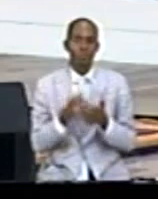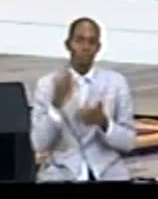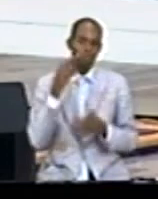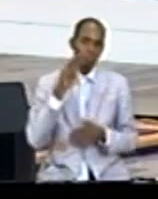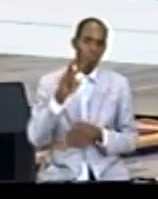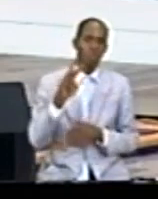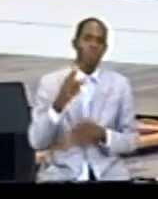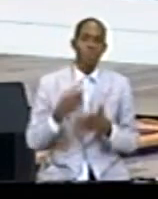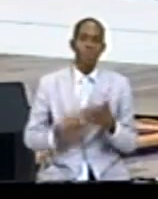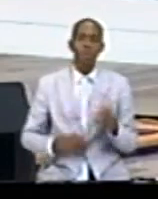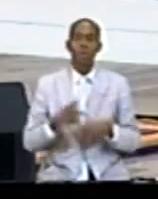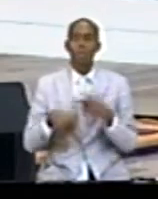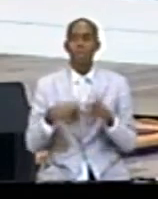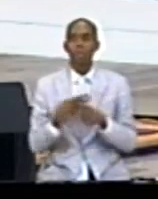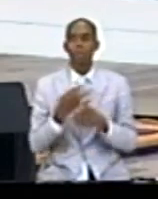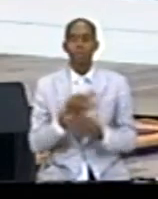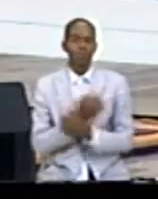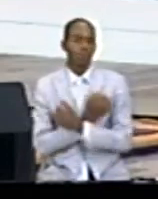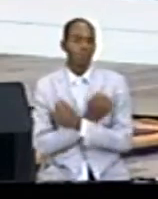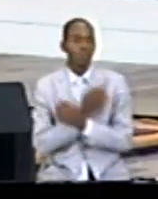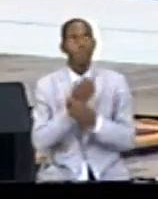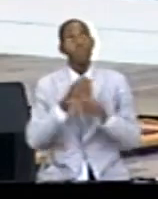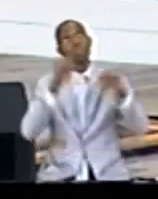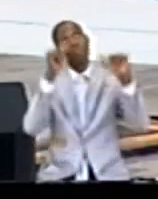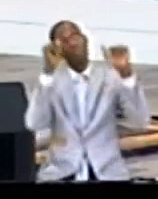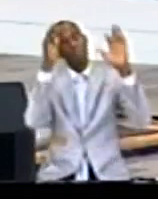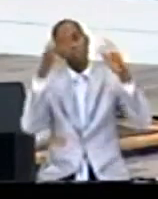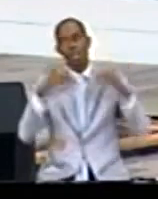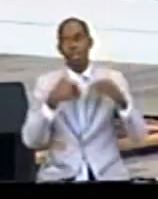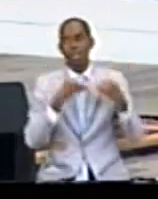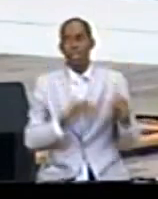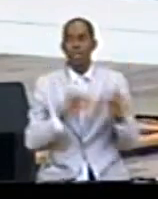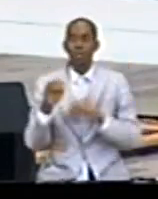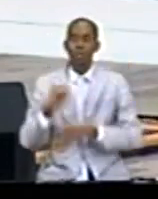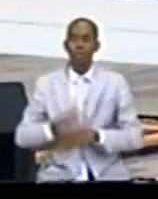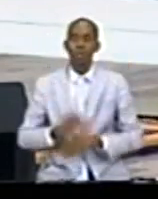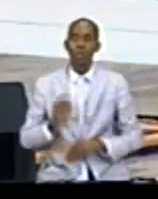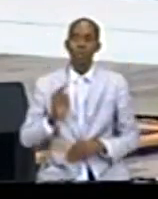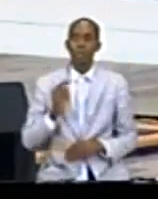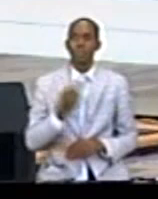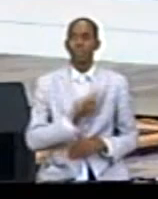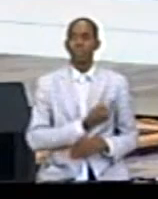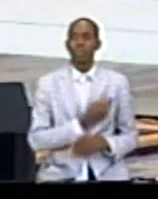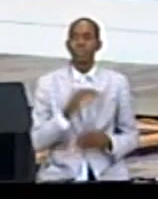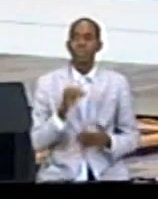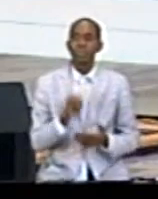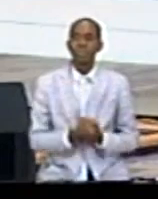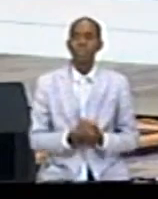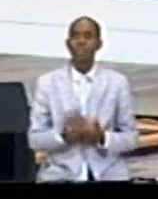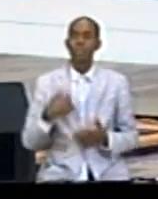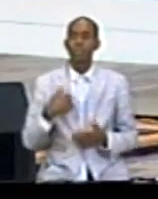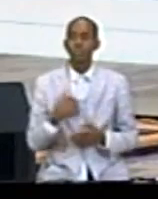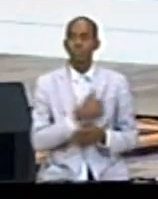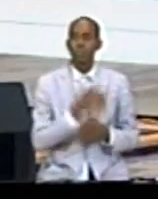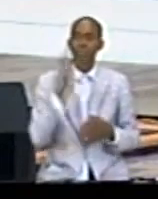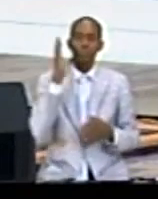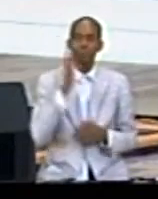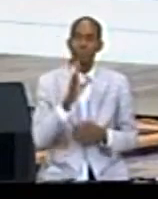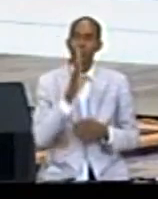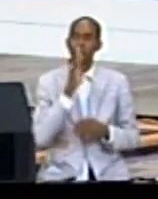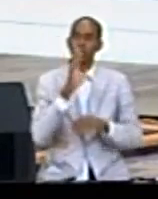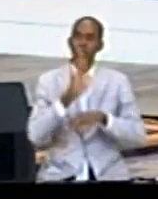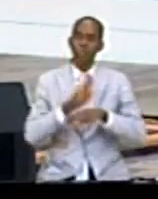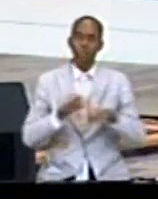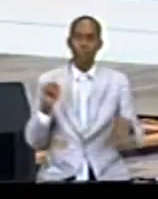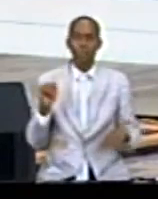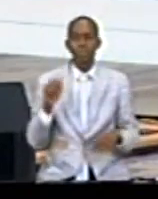of love the Father has bestowed upon us, that we should be called